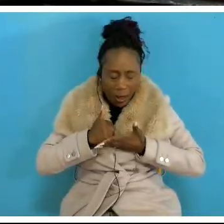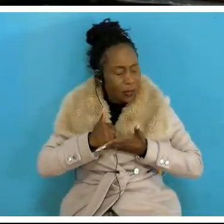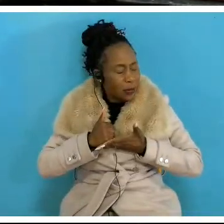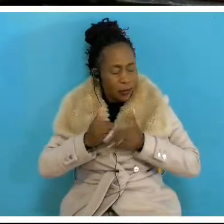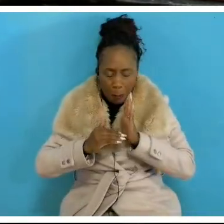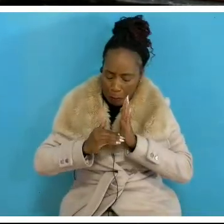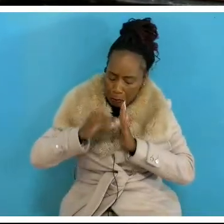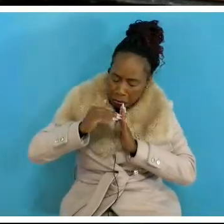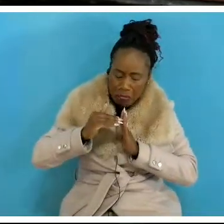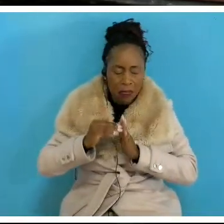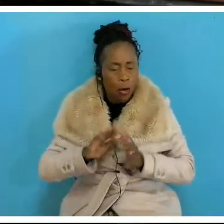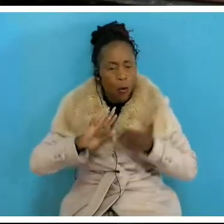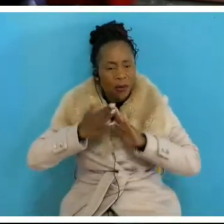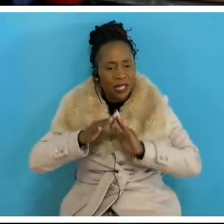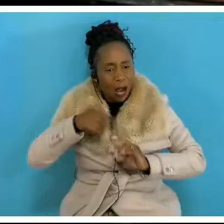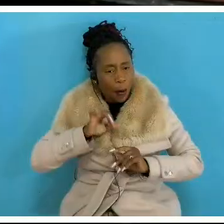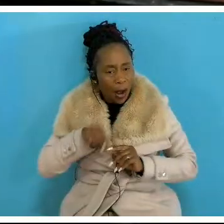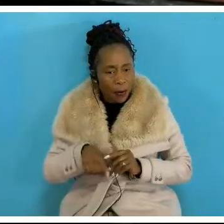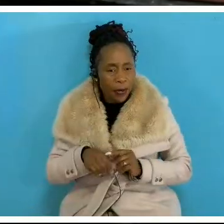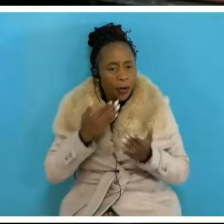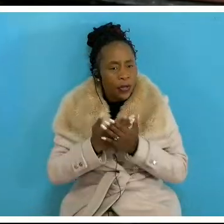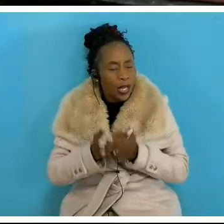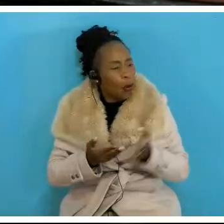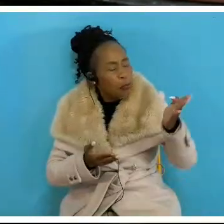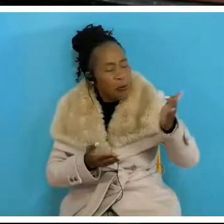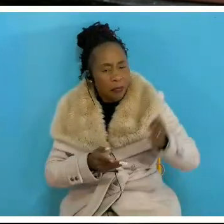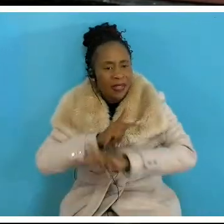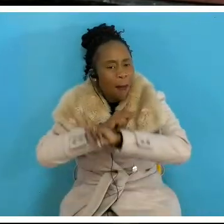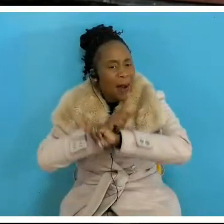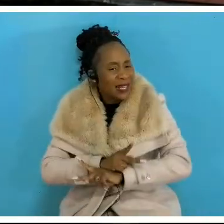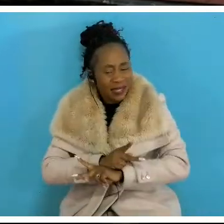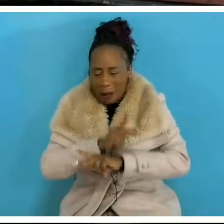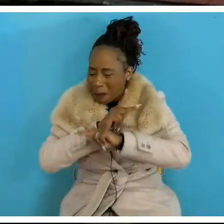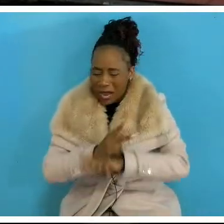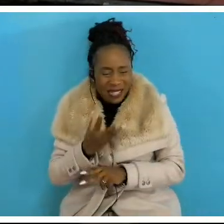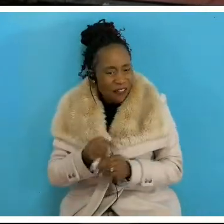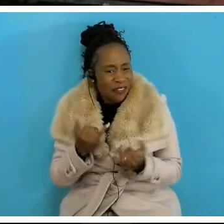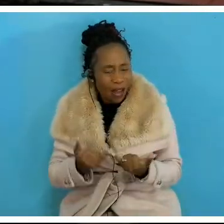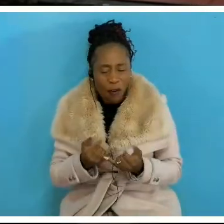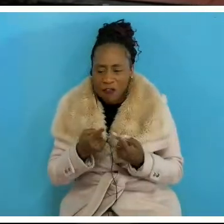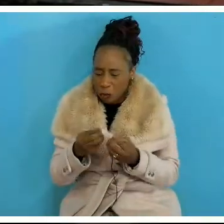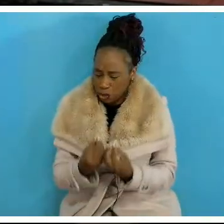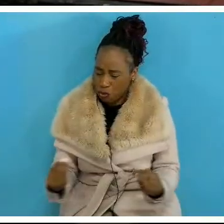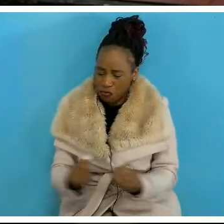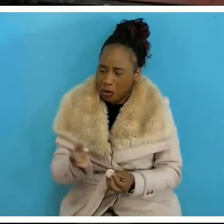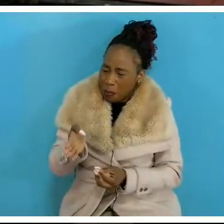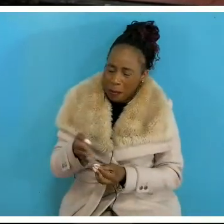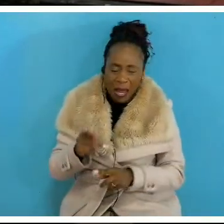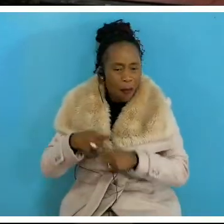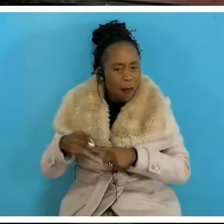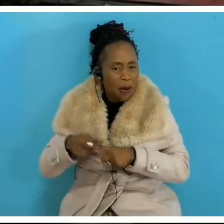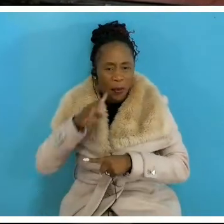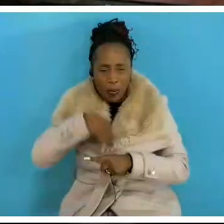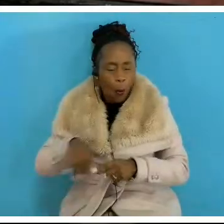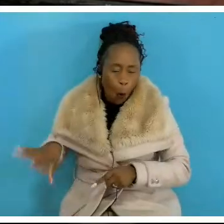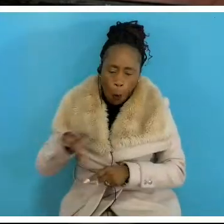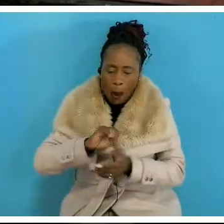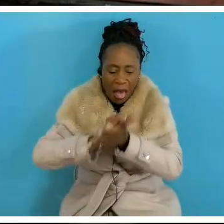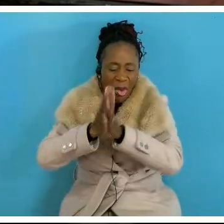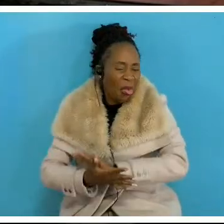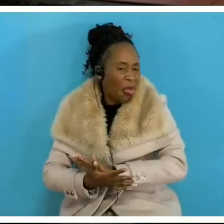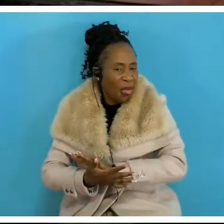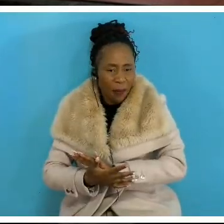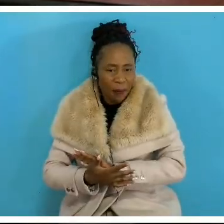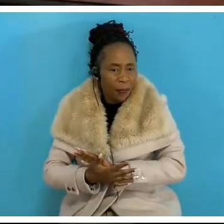our community. Even if you go to the parks, we don't have parks anymore for kids to go play. It's all damaged. Like there's